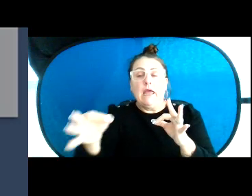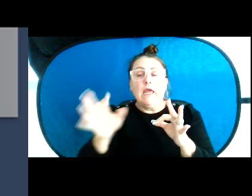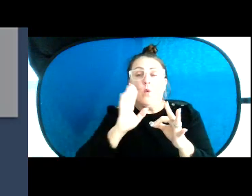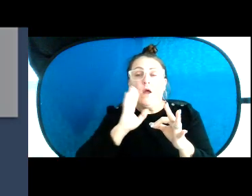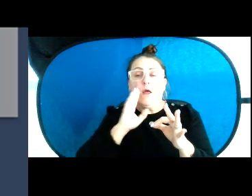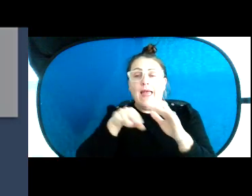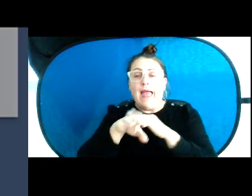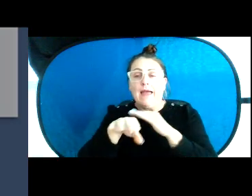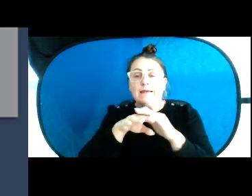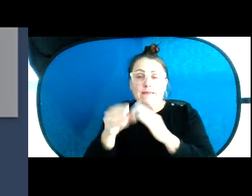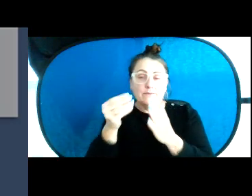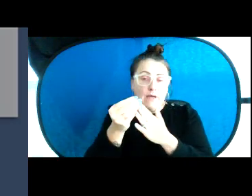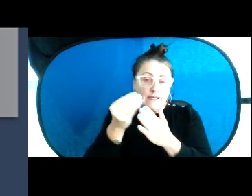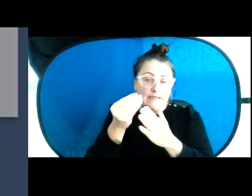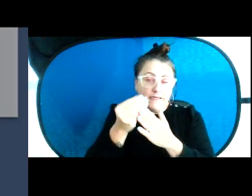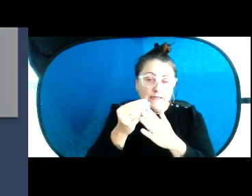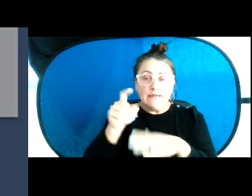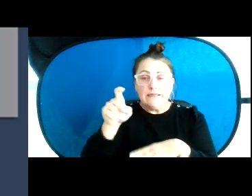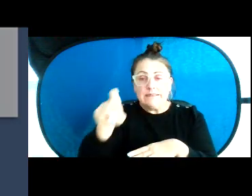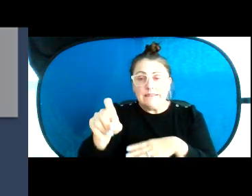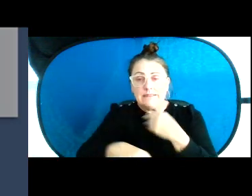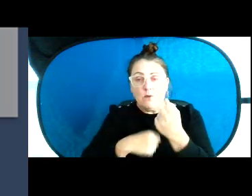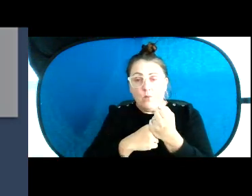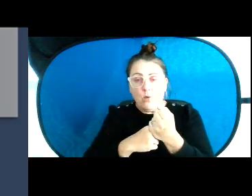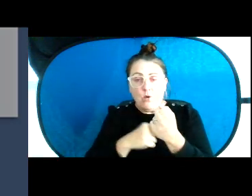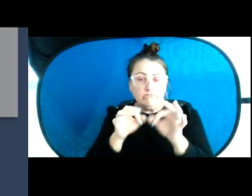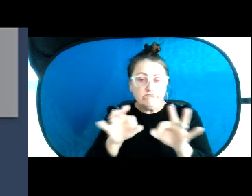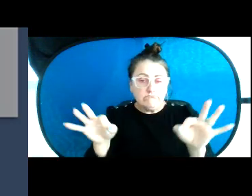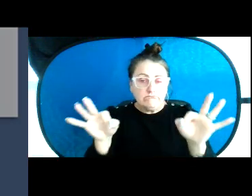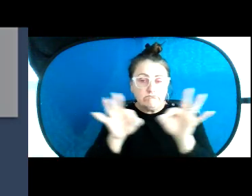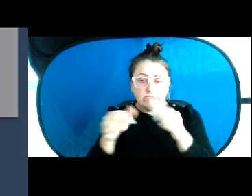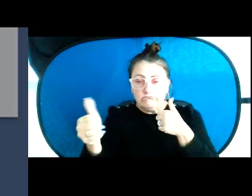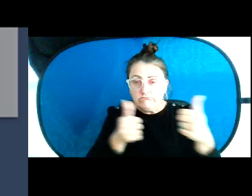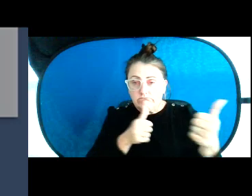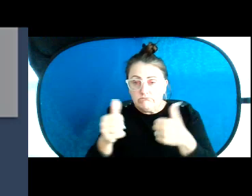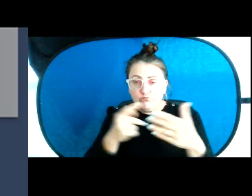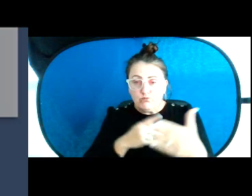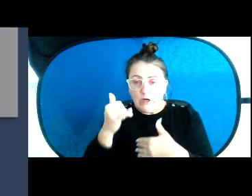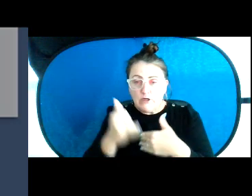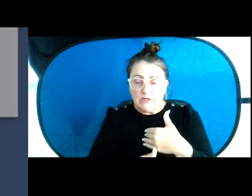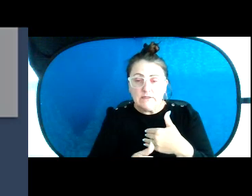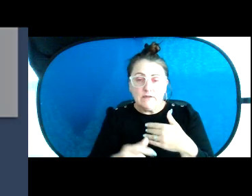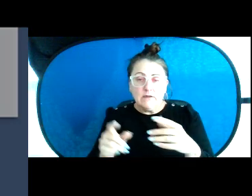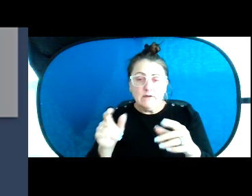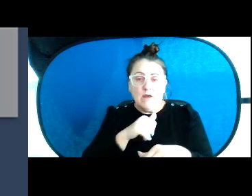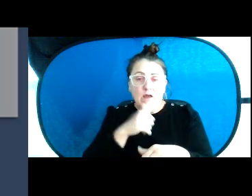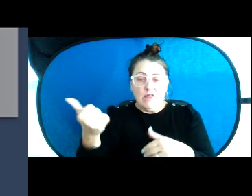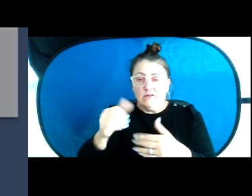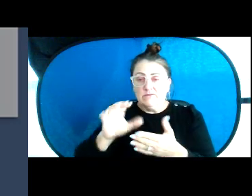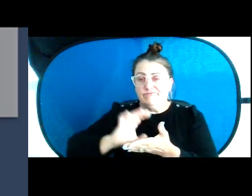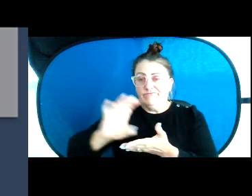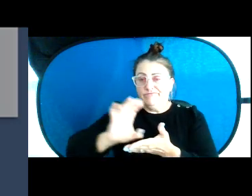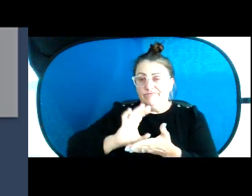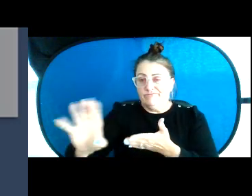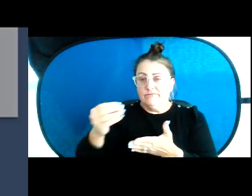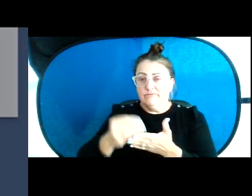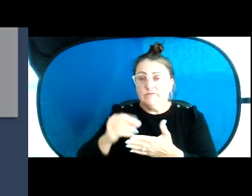critical funding needed to support essential transportation projects, including SHOP-funded projects. The RTPAs do